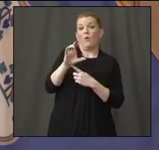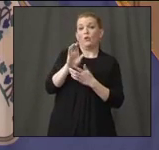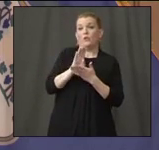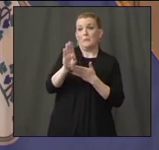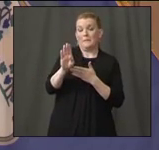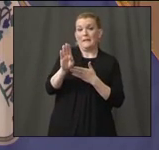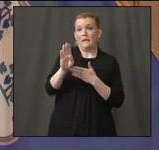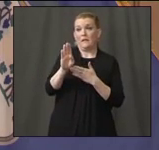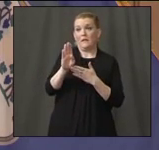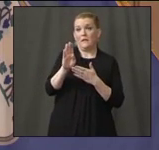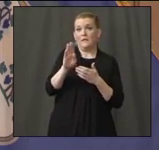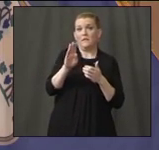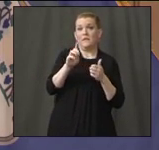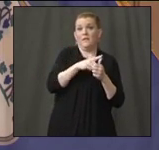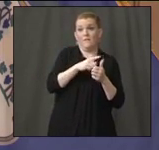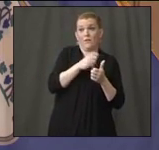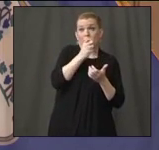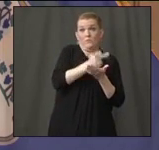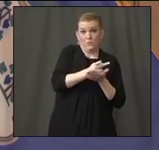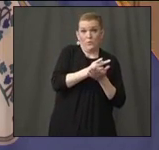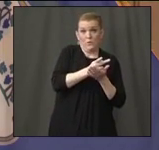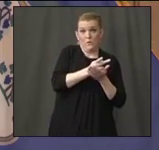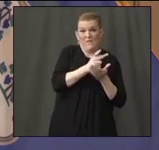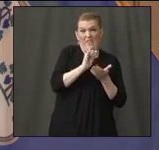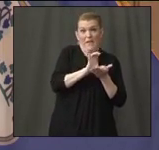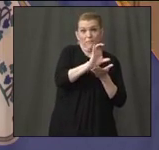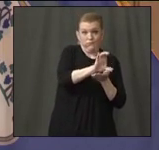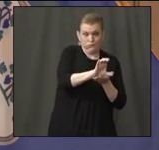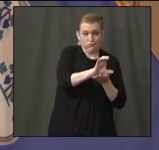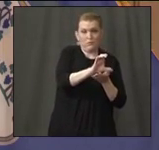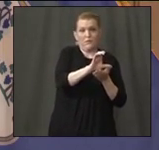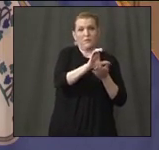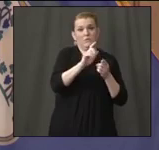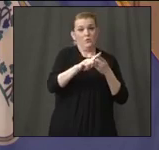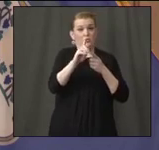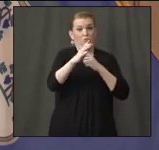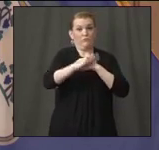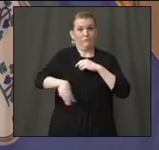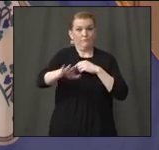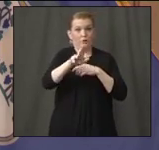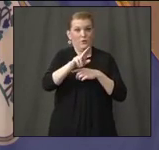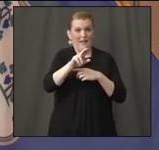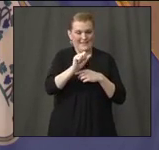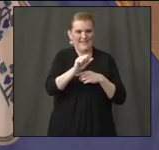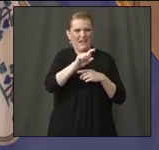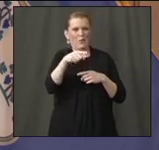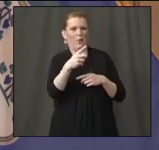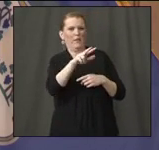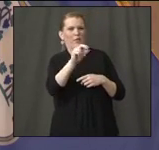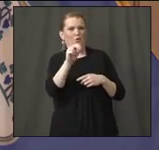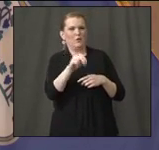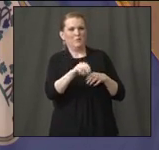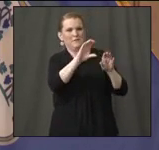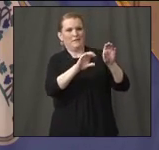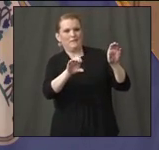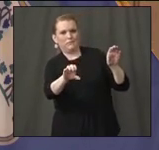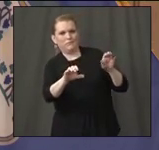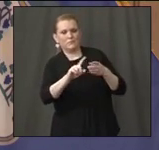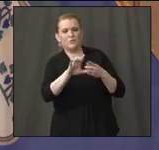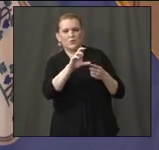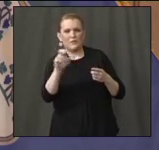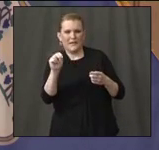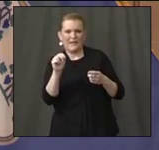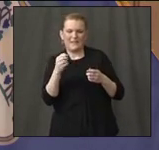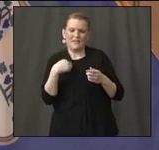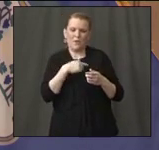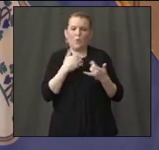has gone to our hospitals here in the state of Connecticut so far. So we're not out of the woods, but at least there's a sense of direction there. And